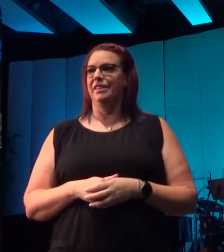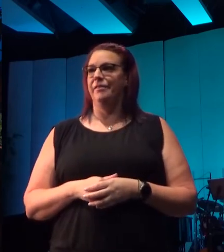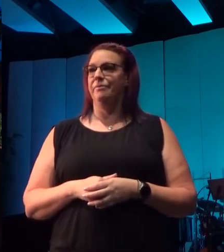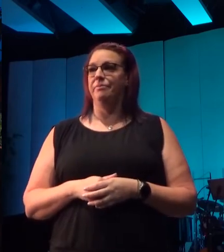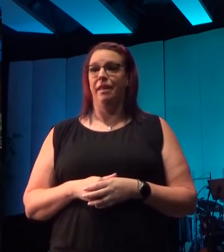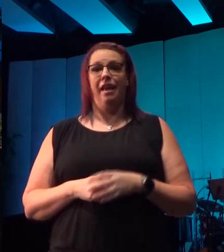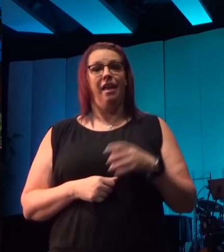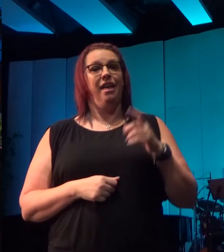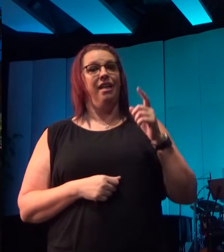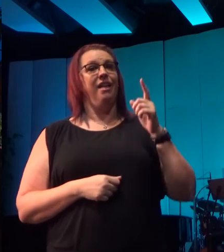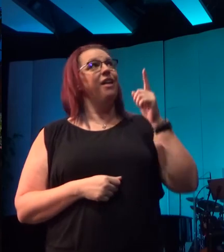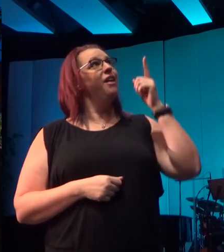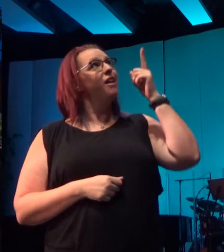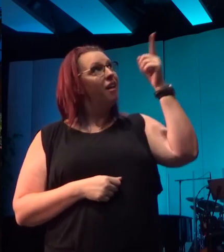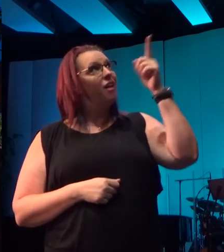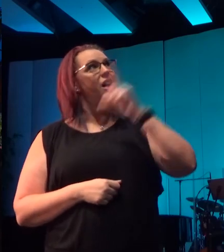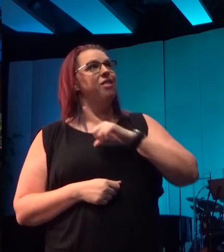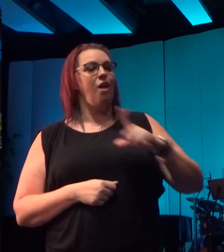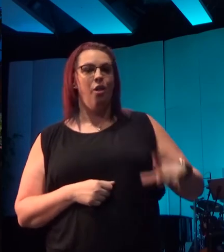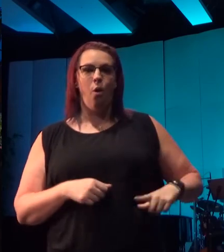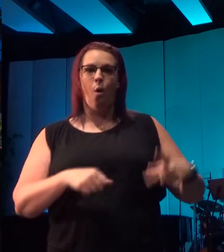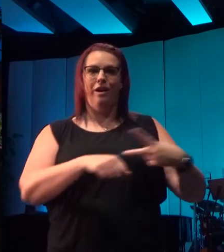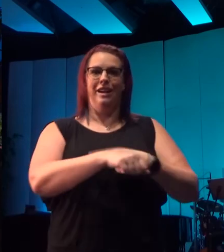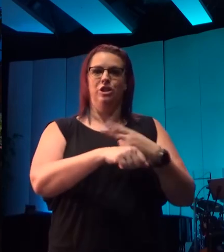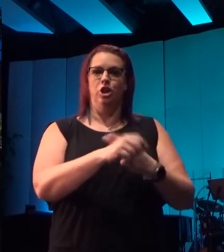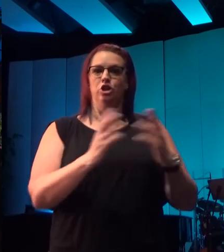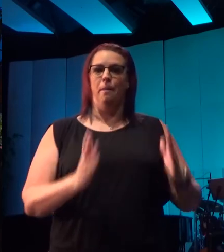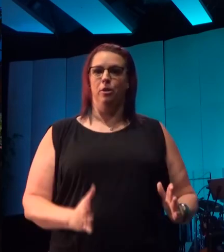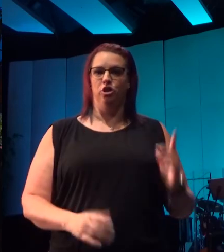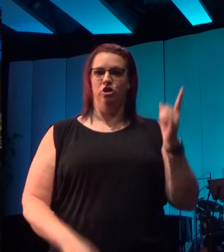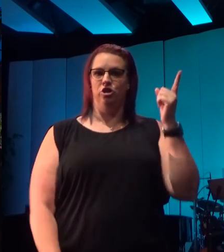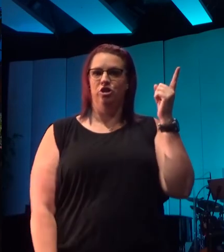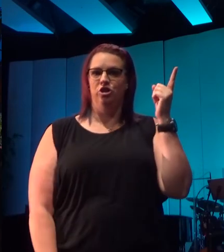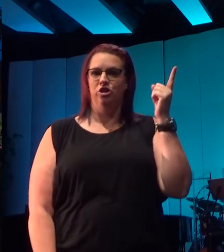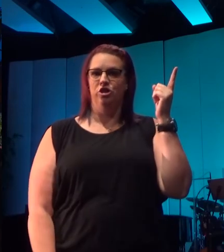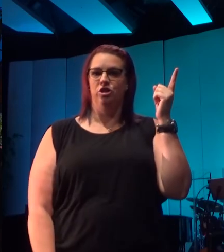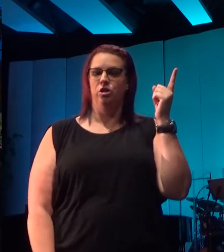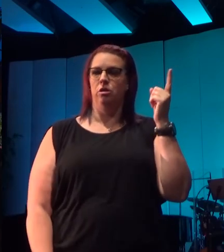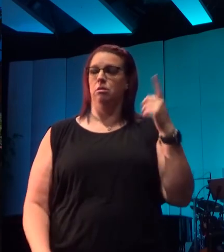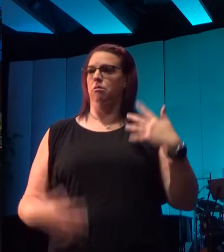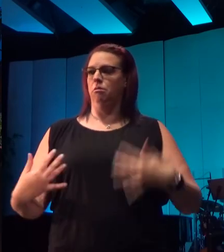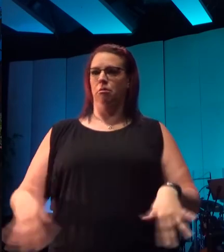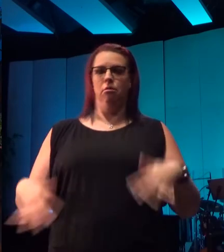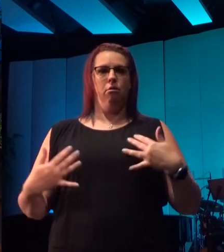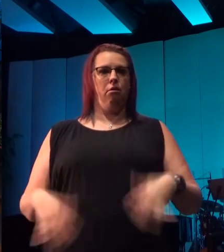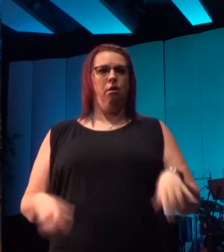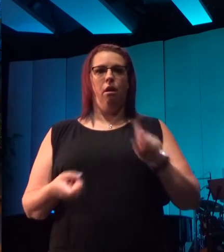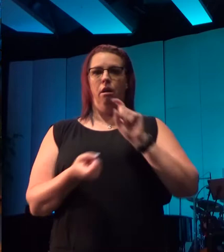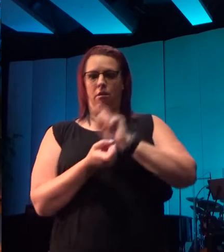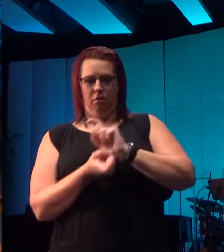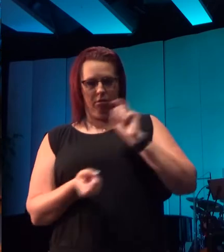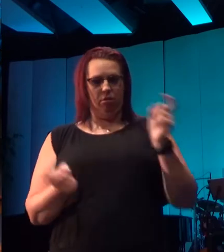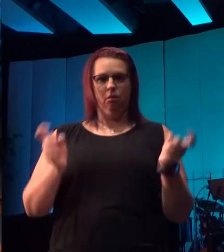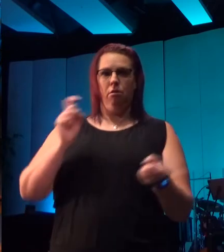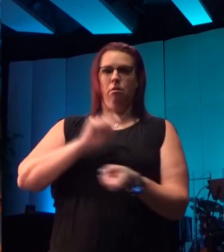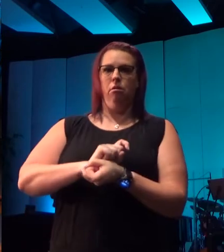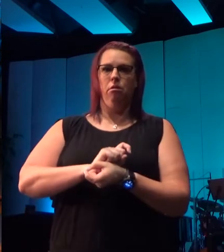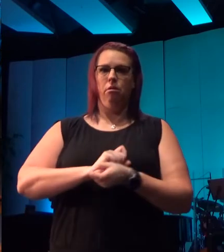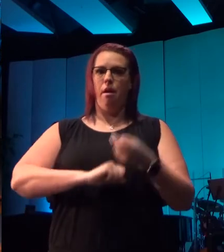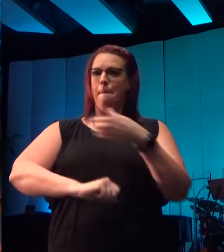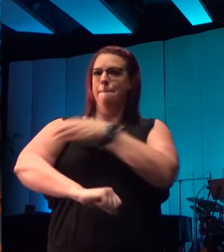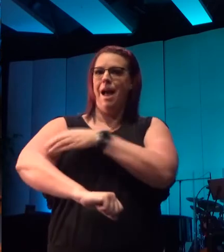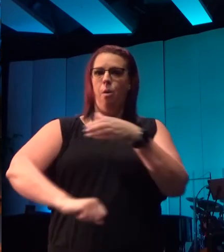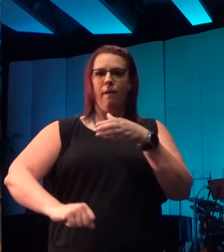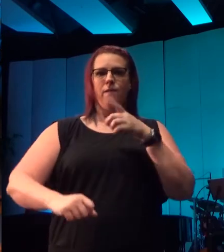The Lord is my shepherd. What a remarkably transformative and powerful